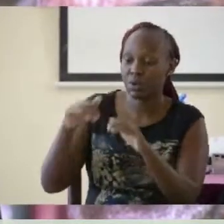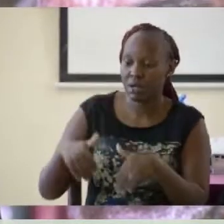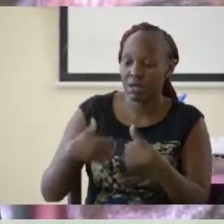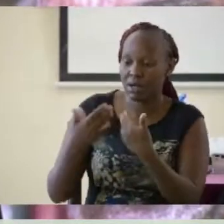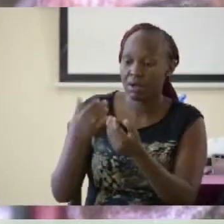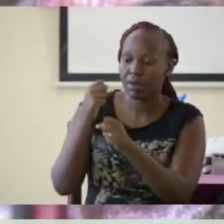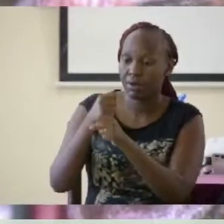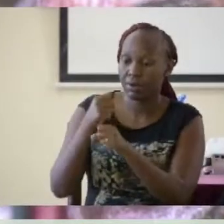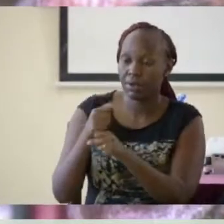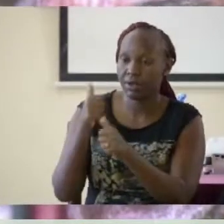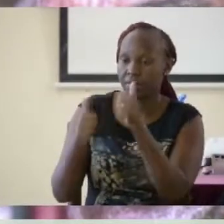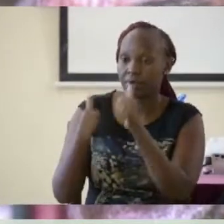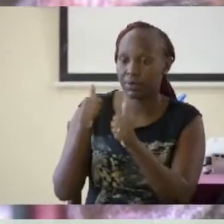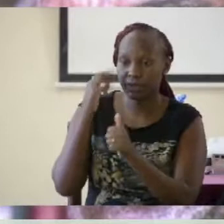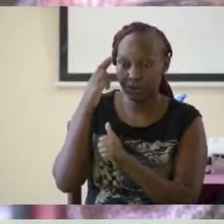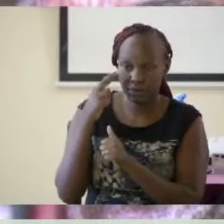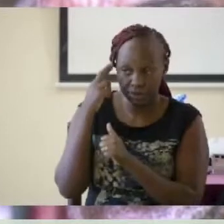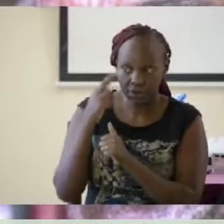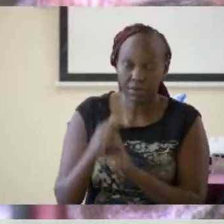it, and for what purpose.